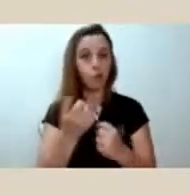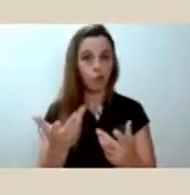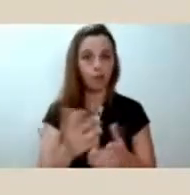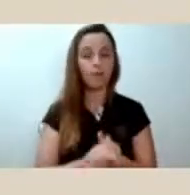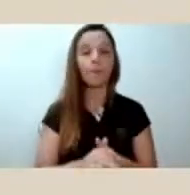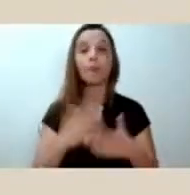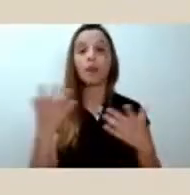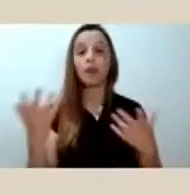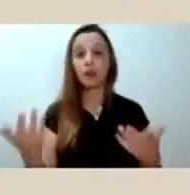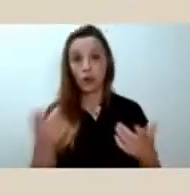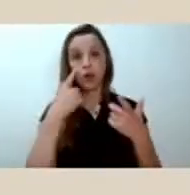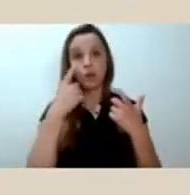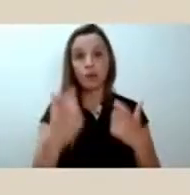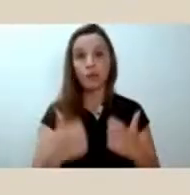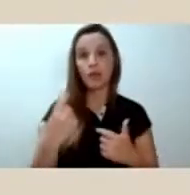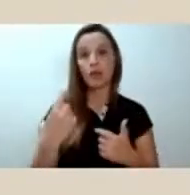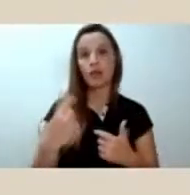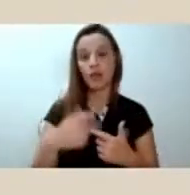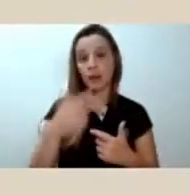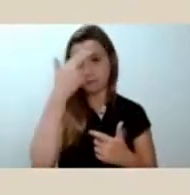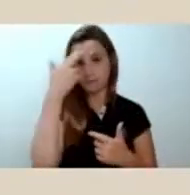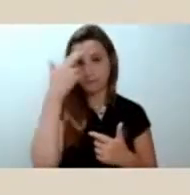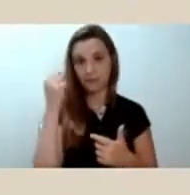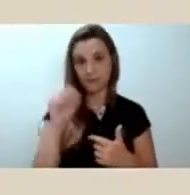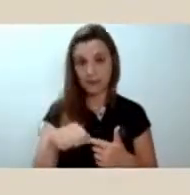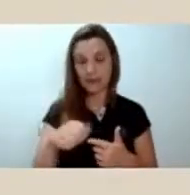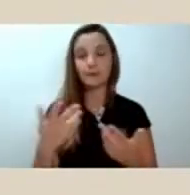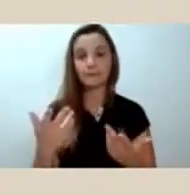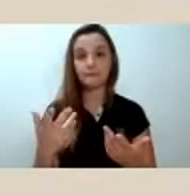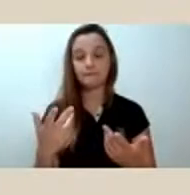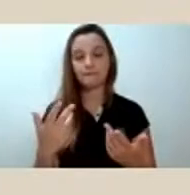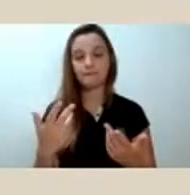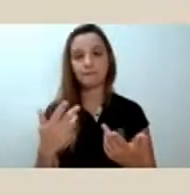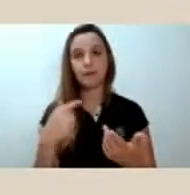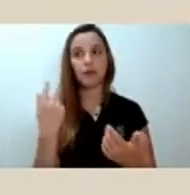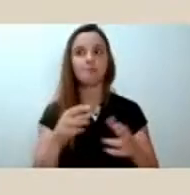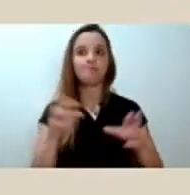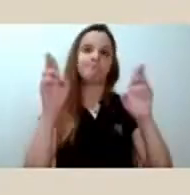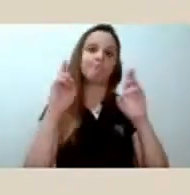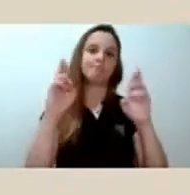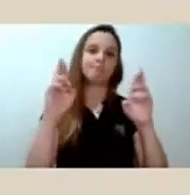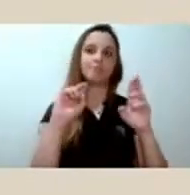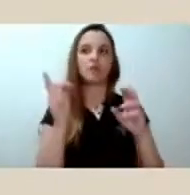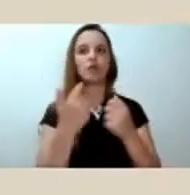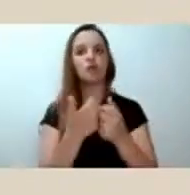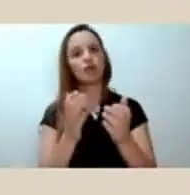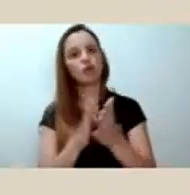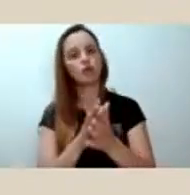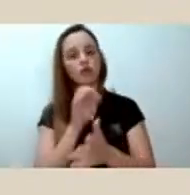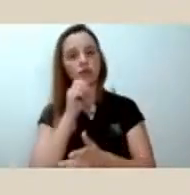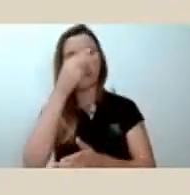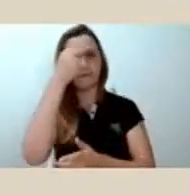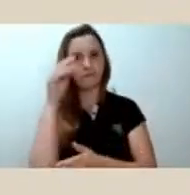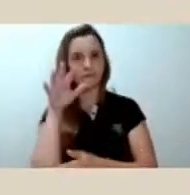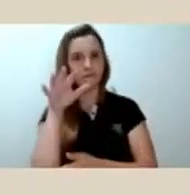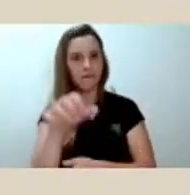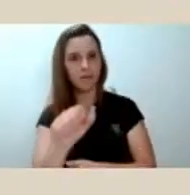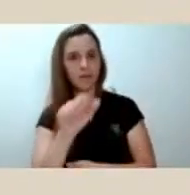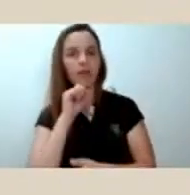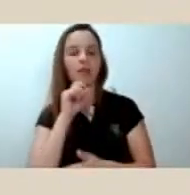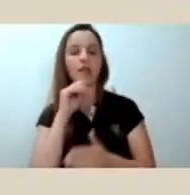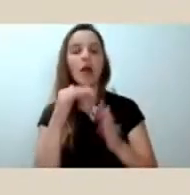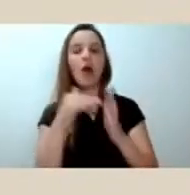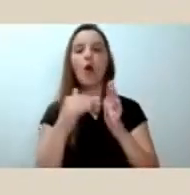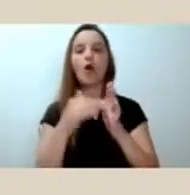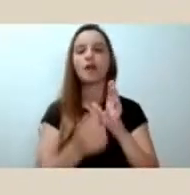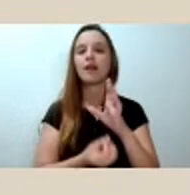biased. There's this hope that eventually we'll get to a place where we can identify these biases and train algorithms to be better, because humans